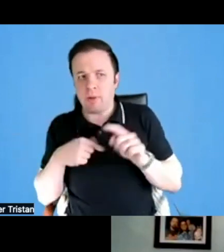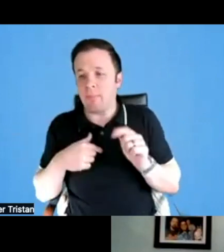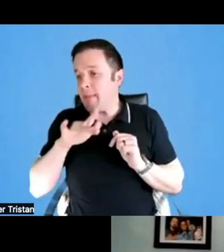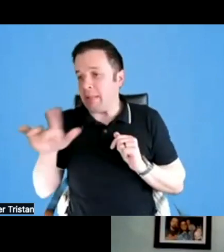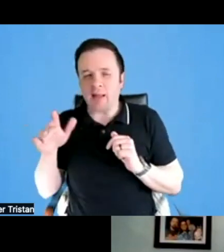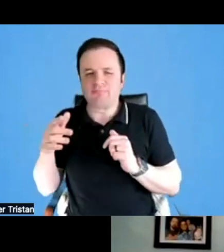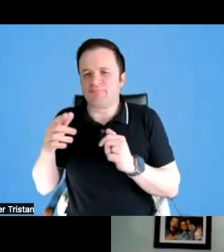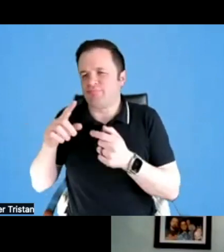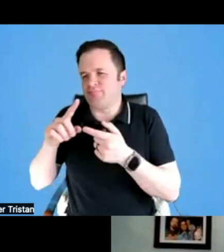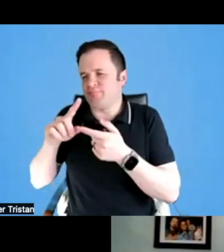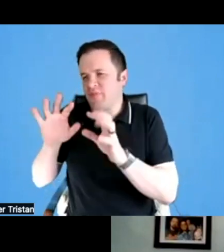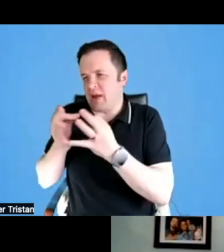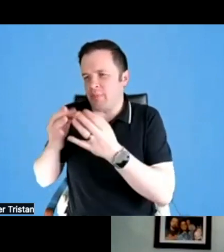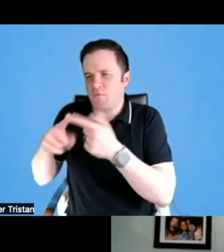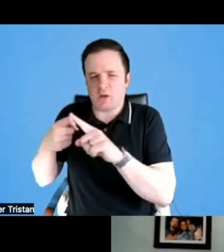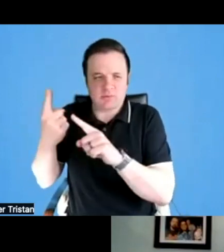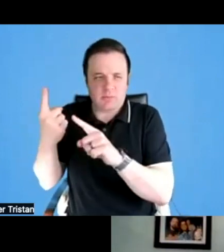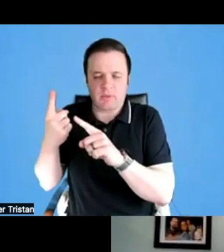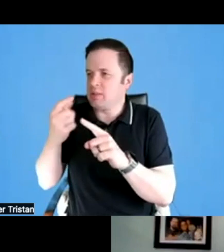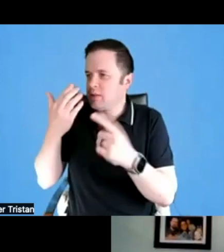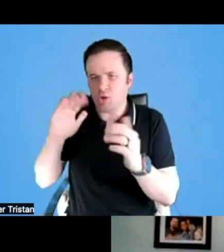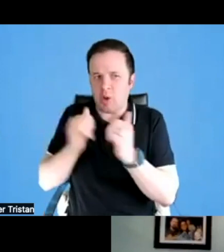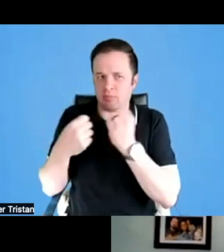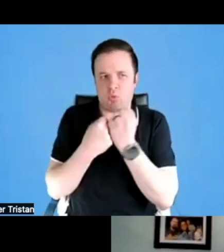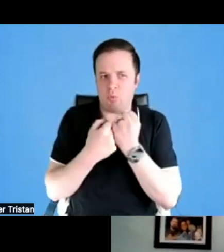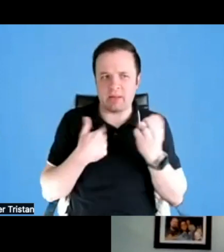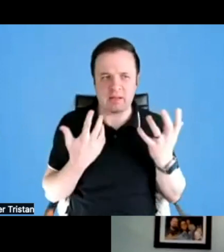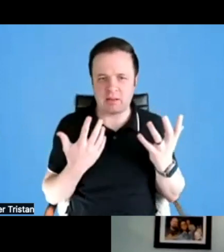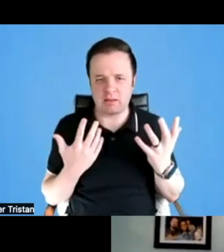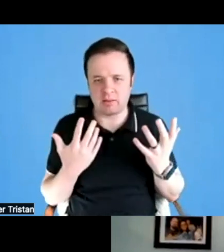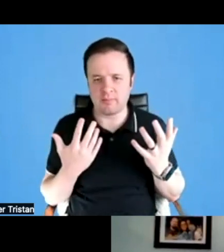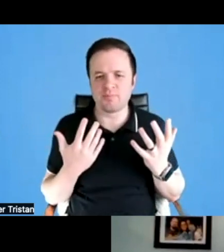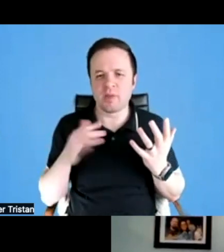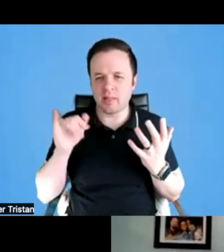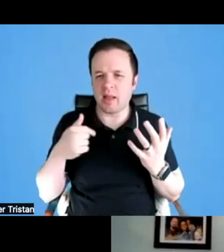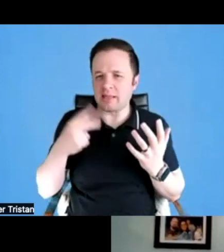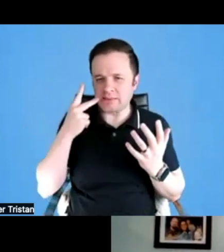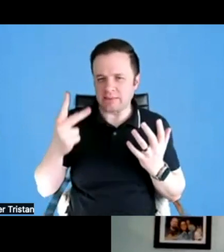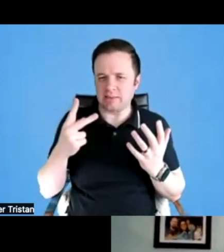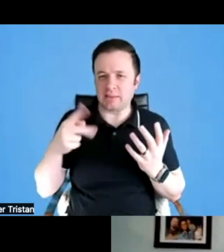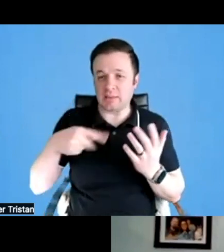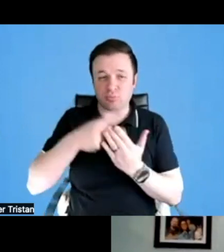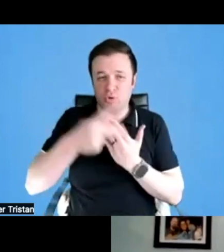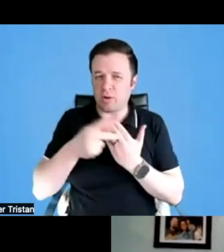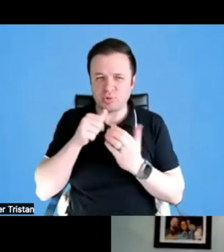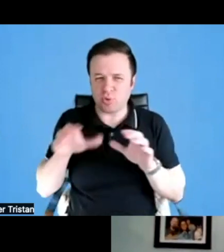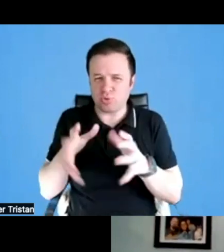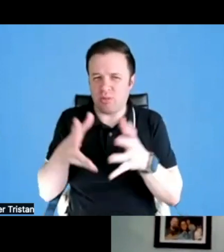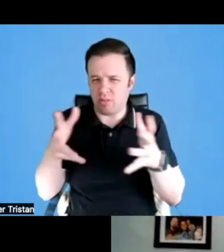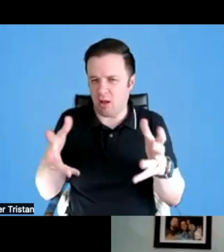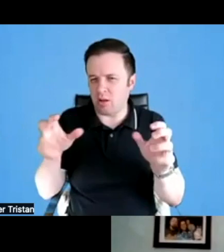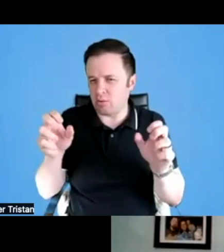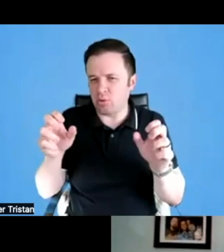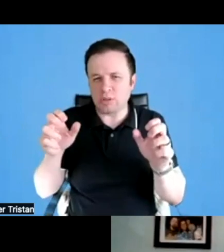me. So to your point, I think that's just a place where I see that our programs don't do very much, and it's